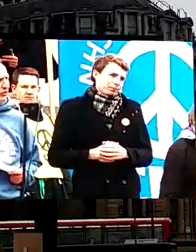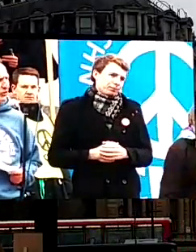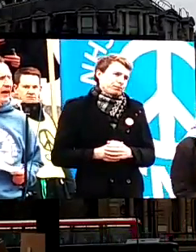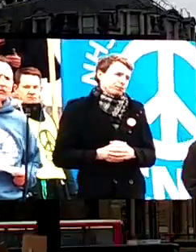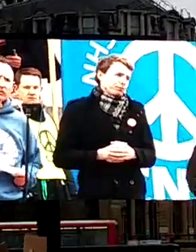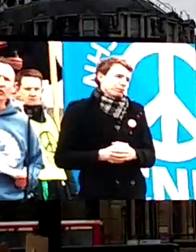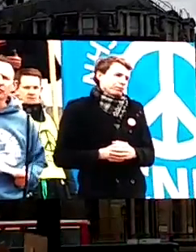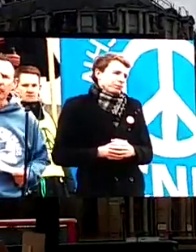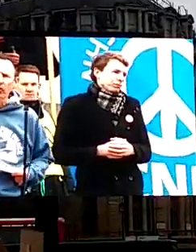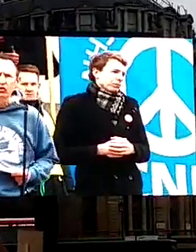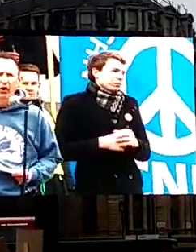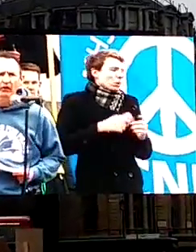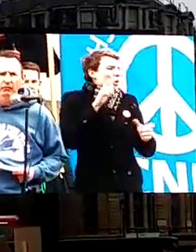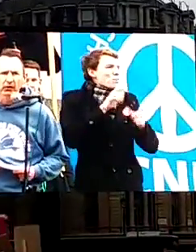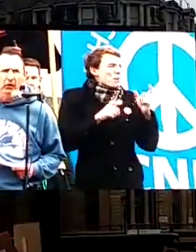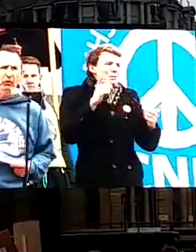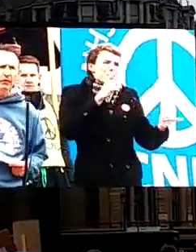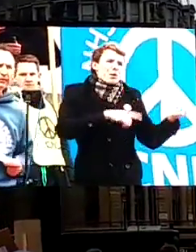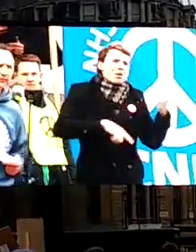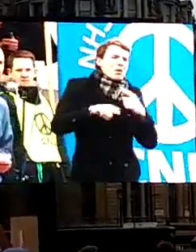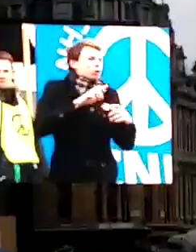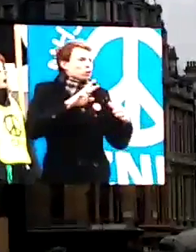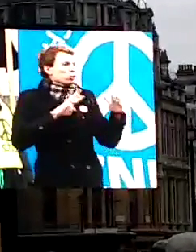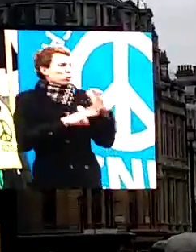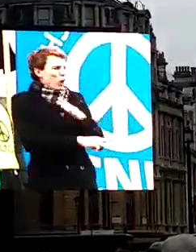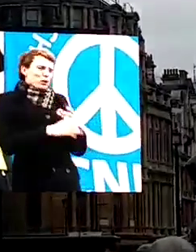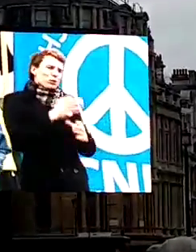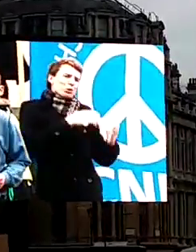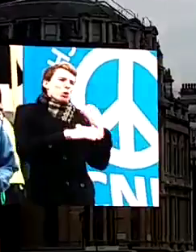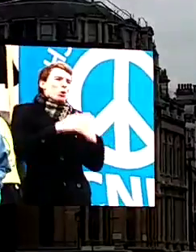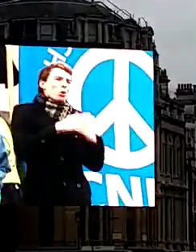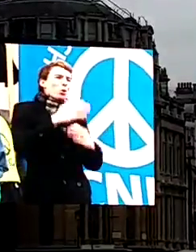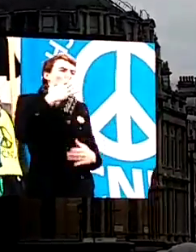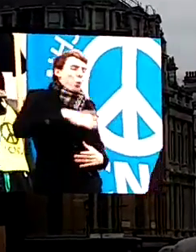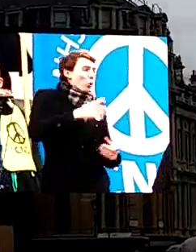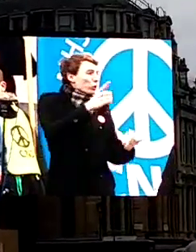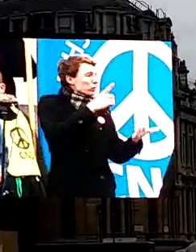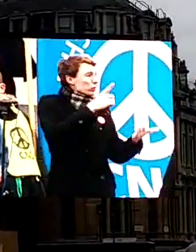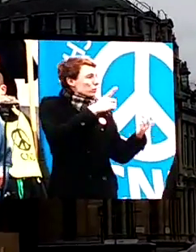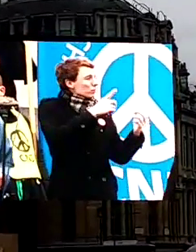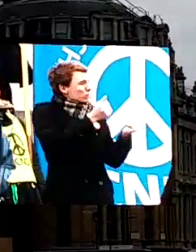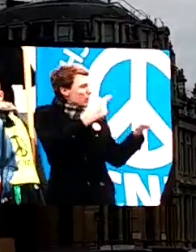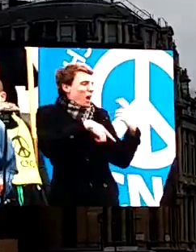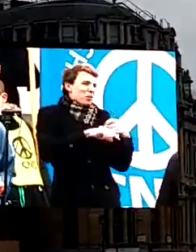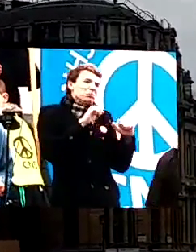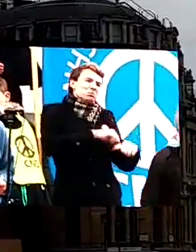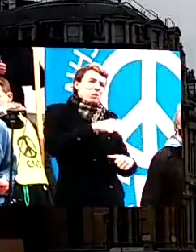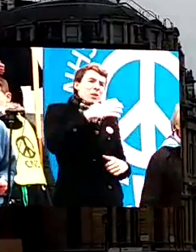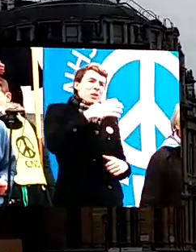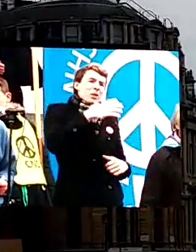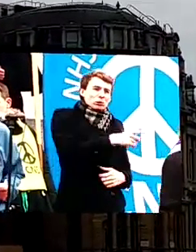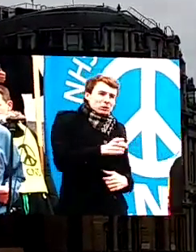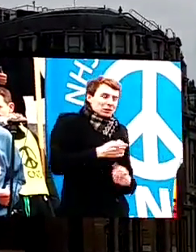For those out there who still support Trident renewal, if you put aside the political statistics and the